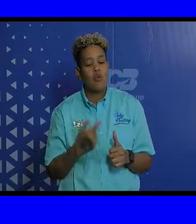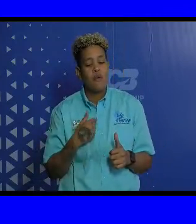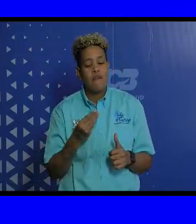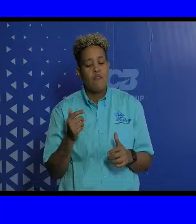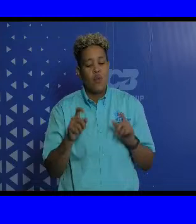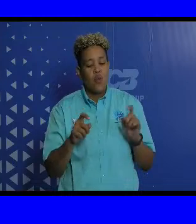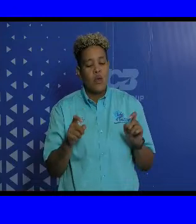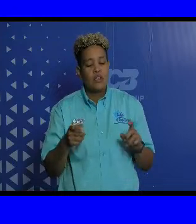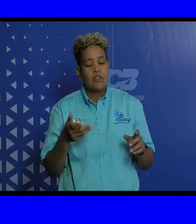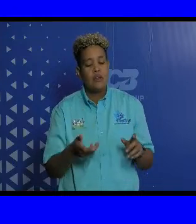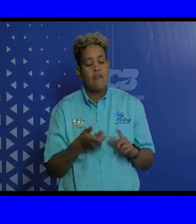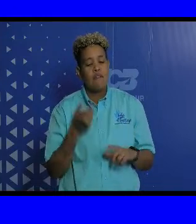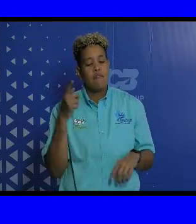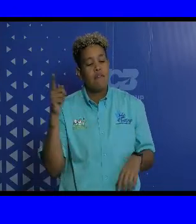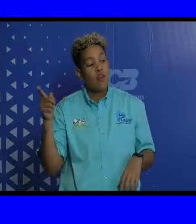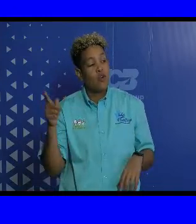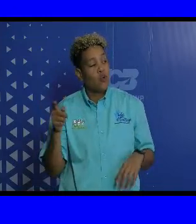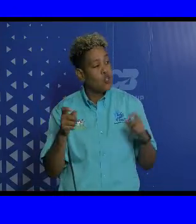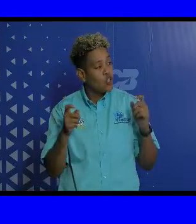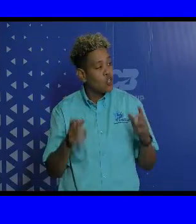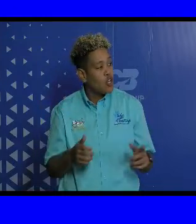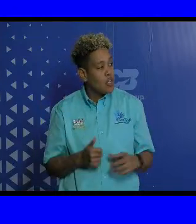few questions here for you.